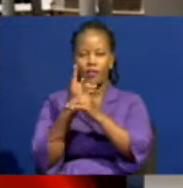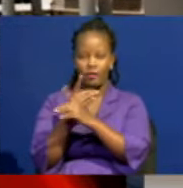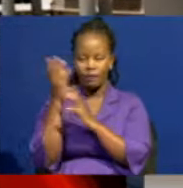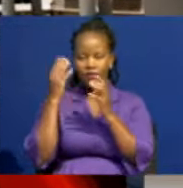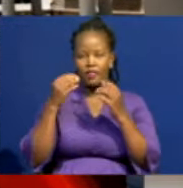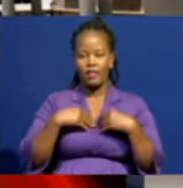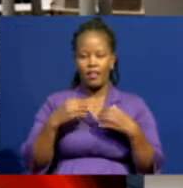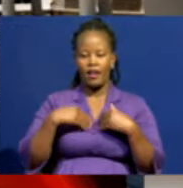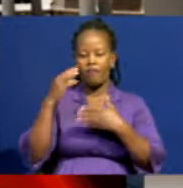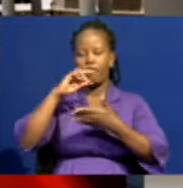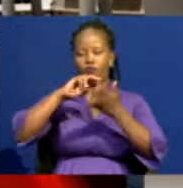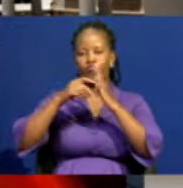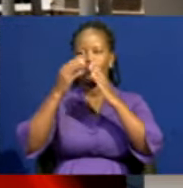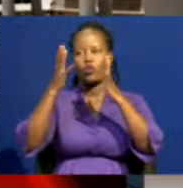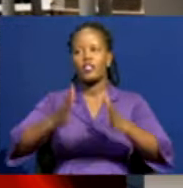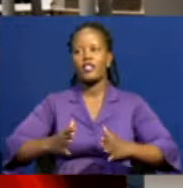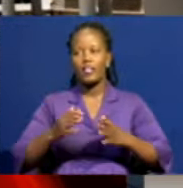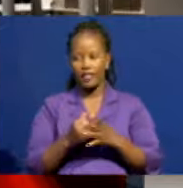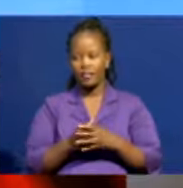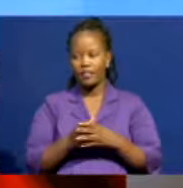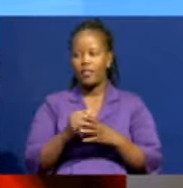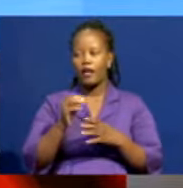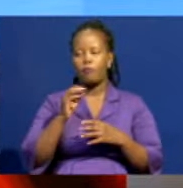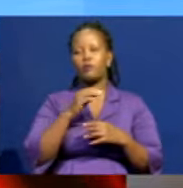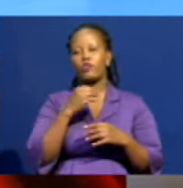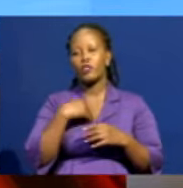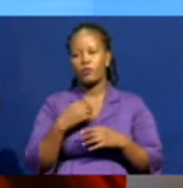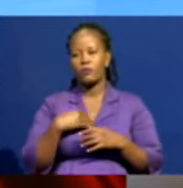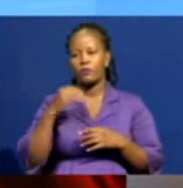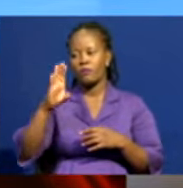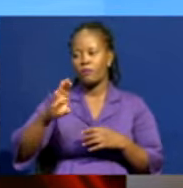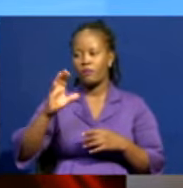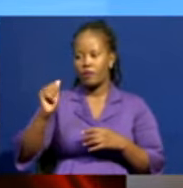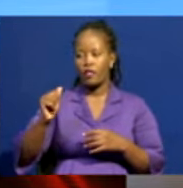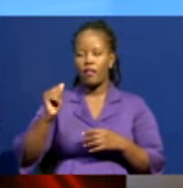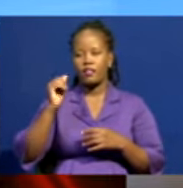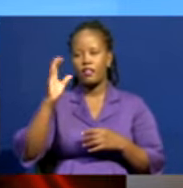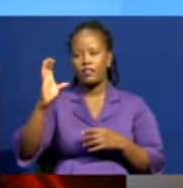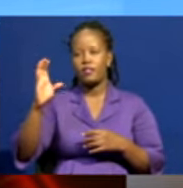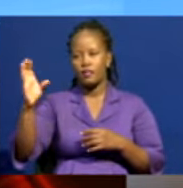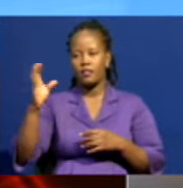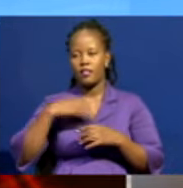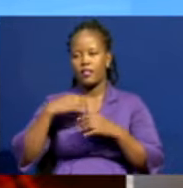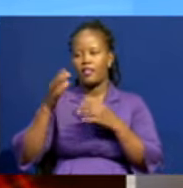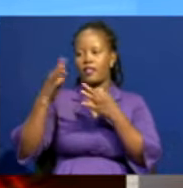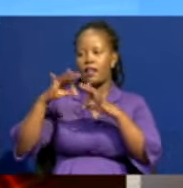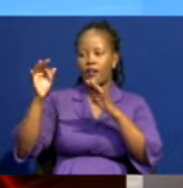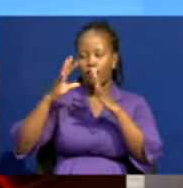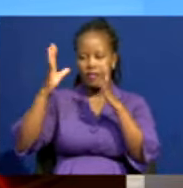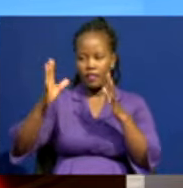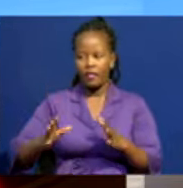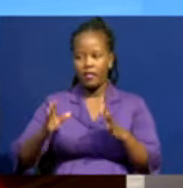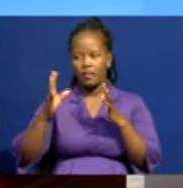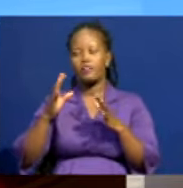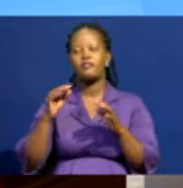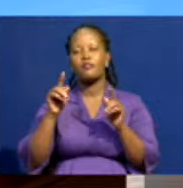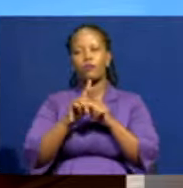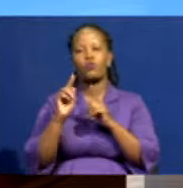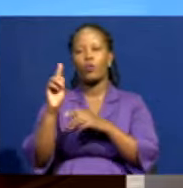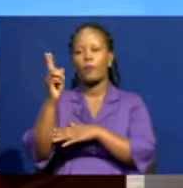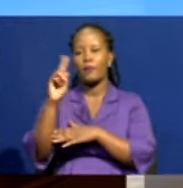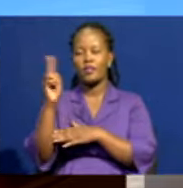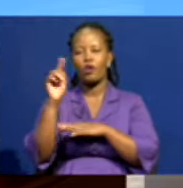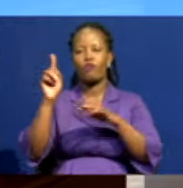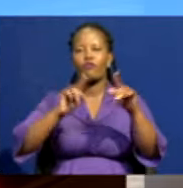the main contractor. EACC has been on the radar of the senior officials who previously served in the Ministry of Tourism,